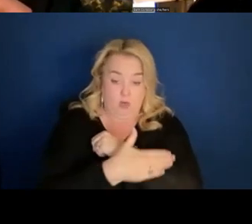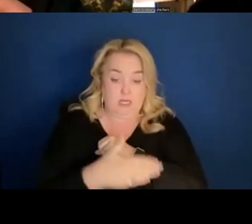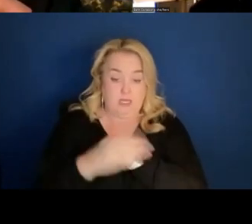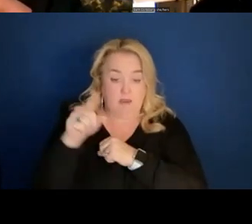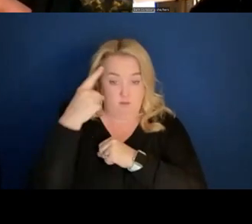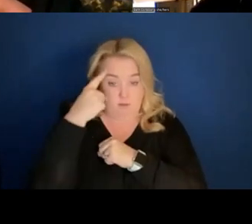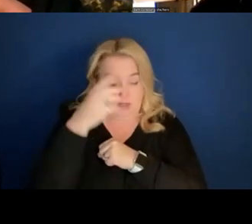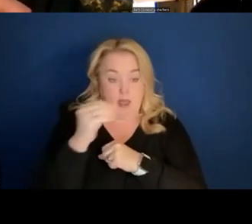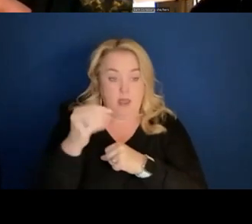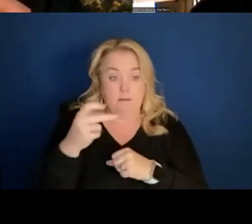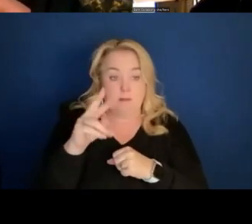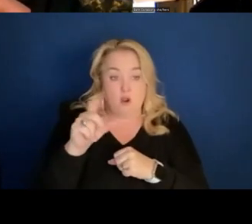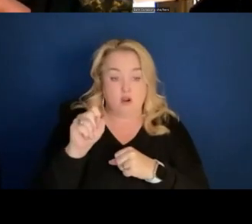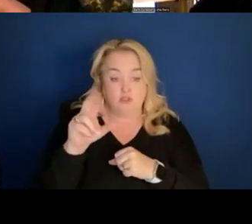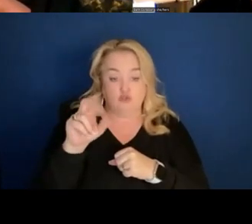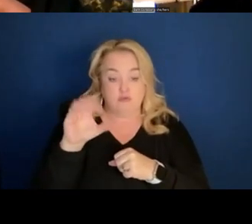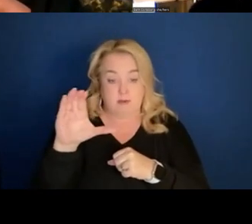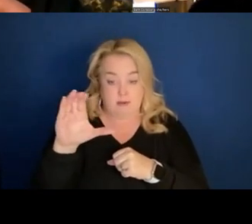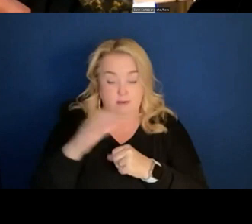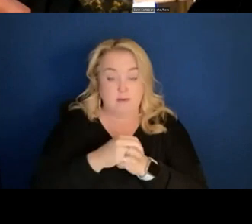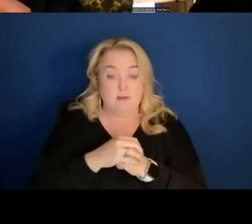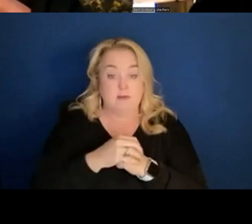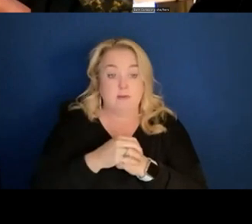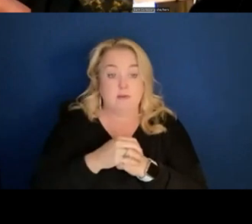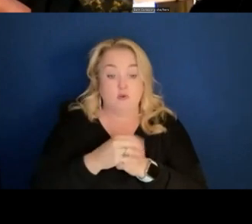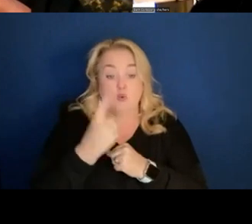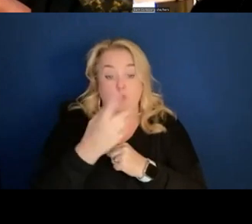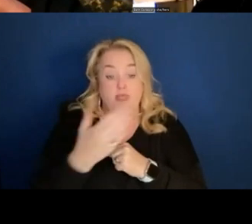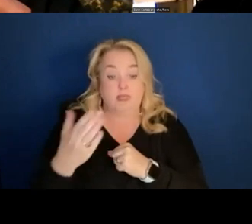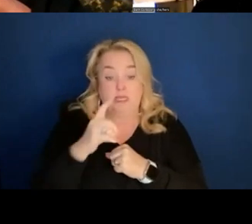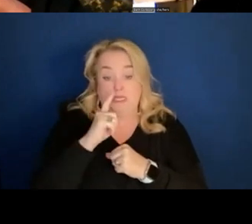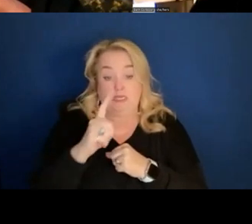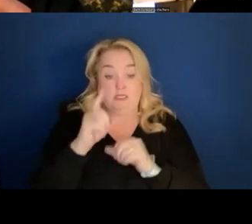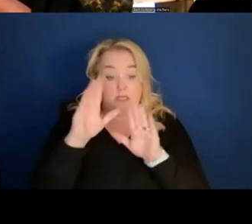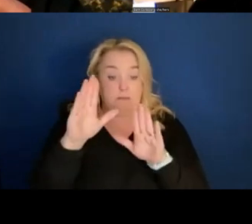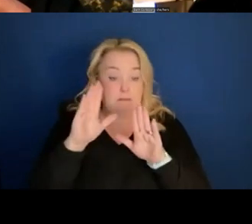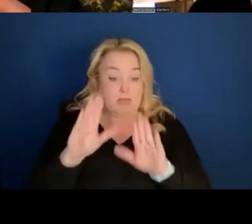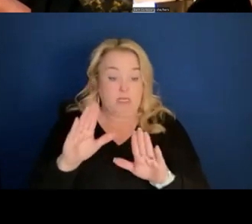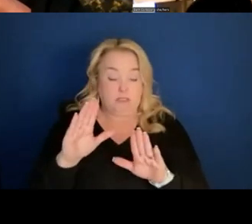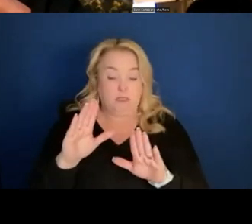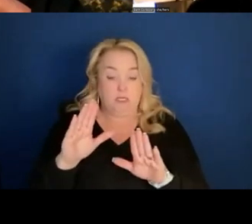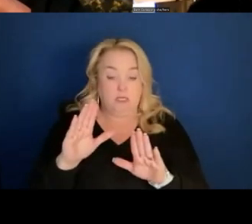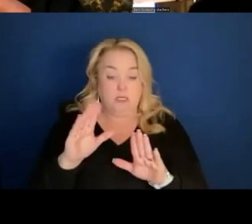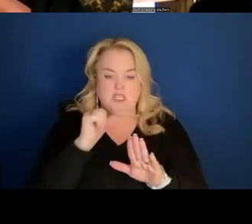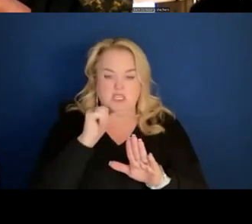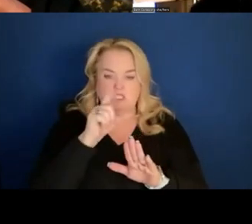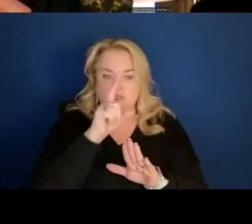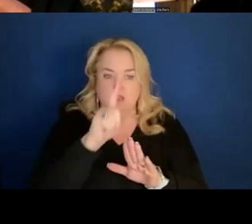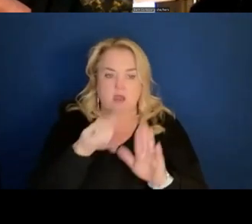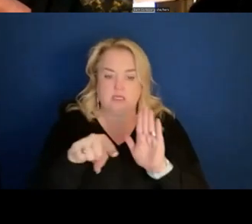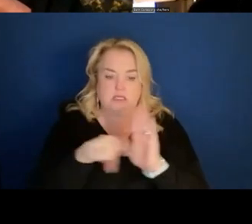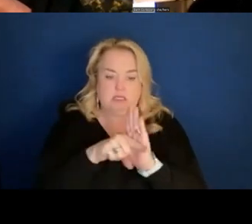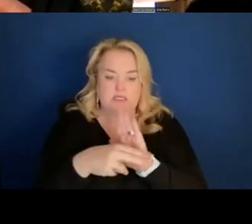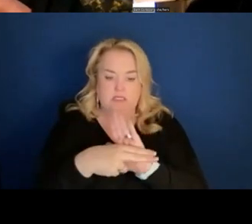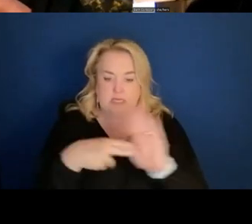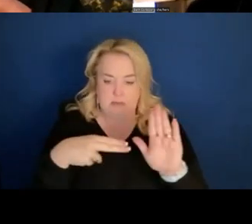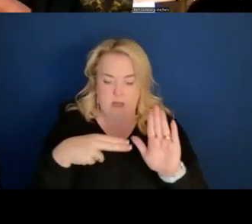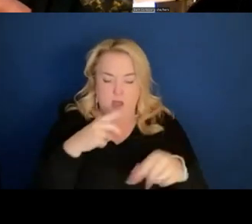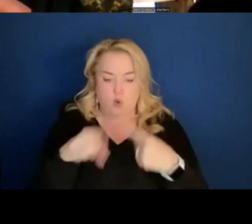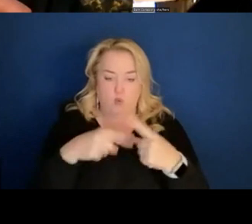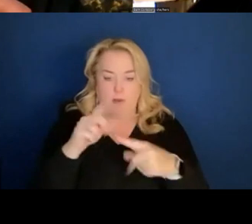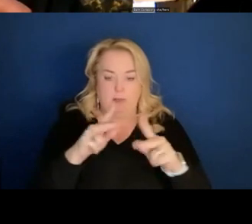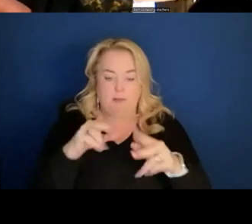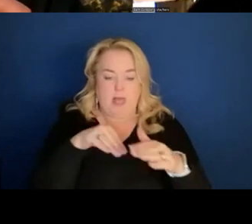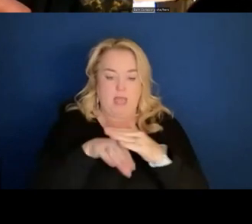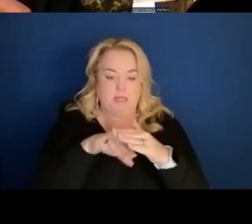Rec. And something that's pretty amazing about that is that there really isn't a stigma when people are accessing